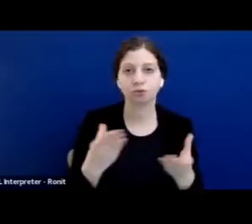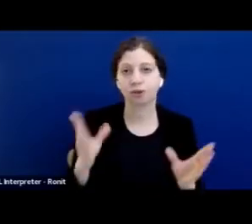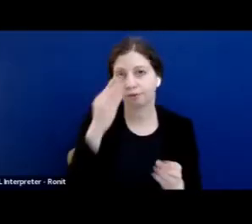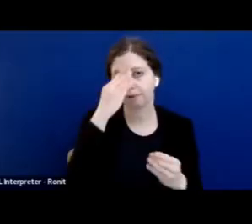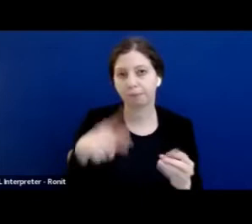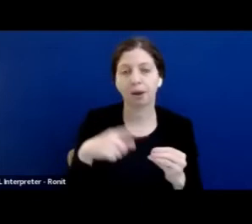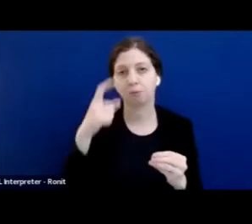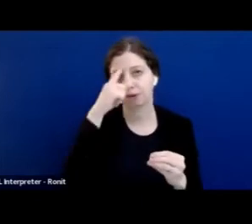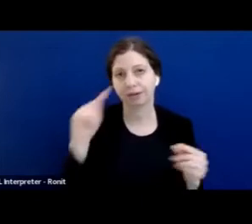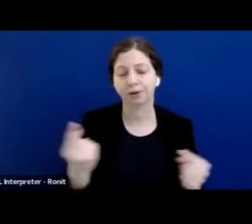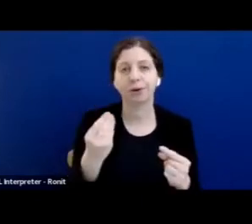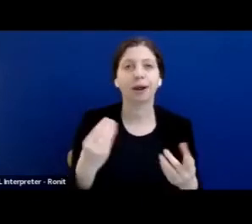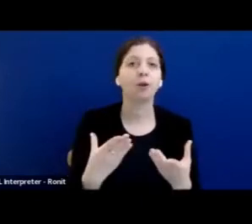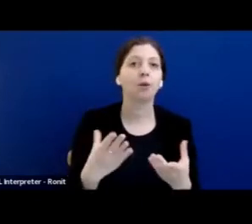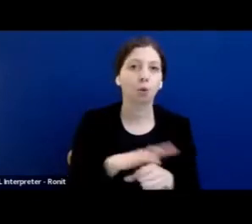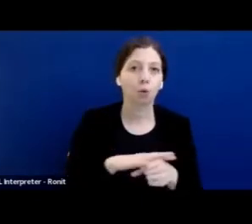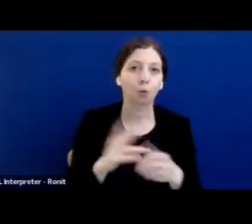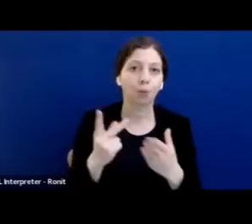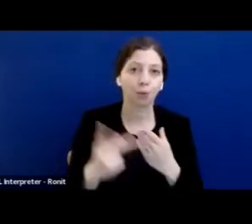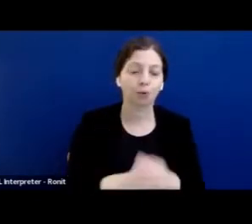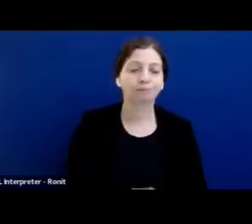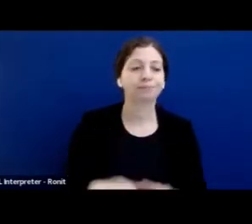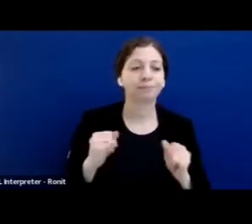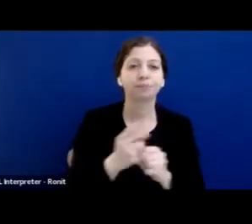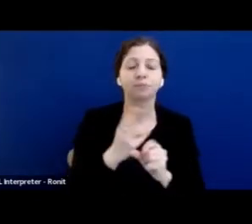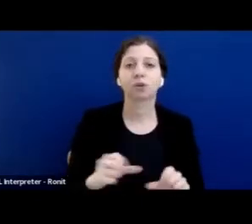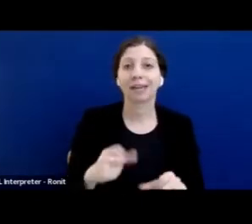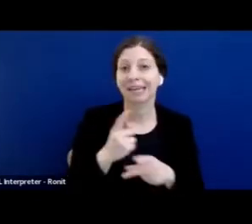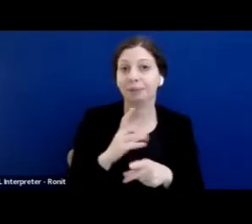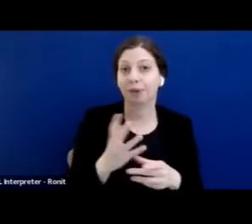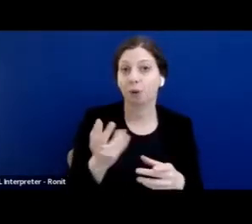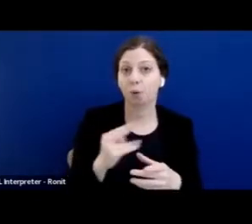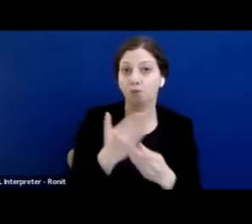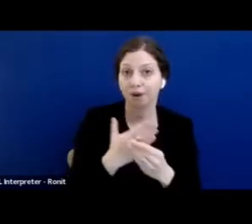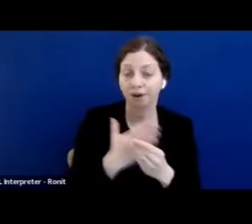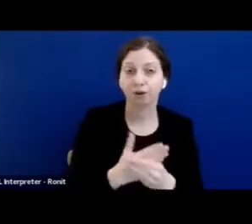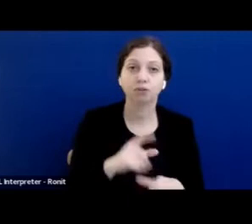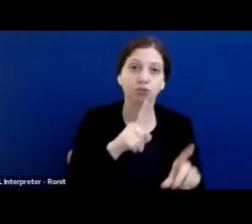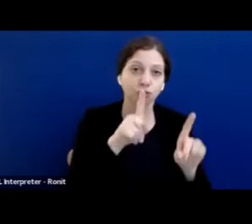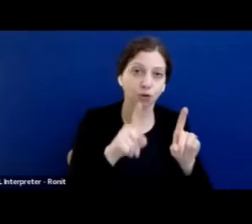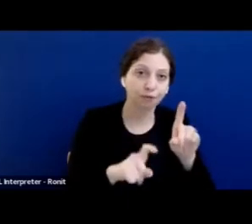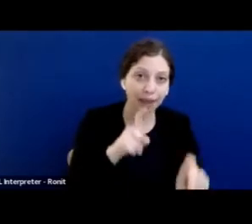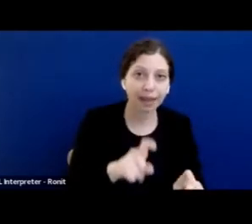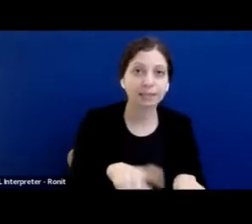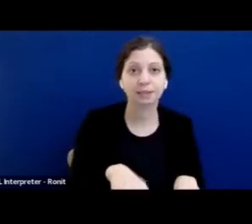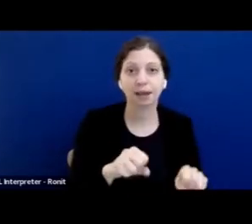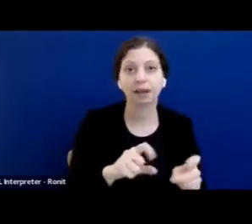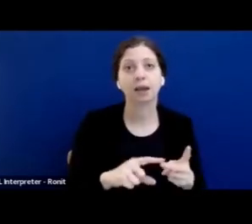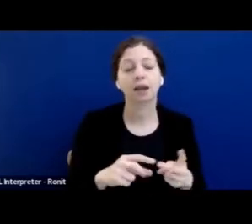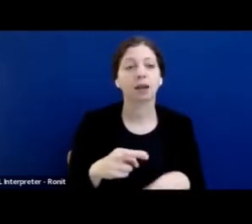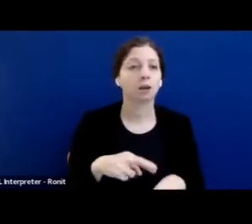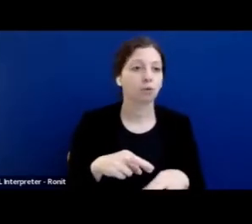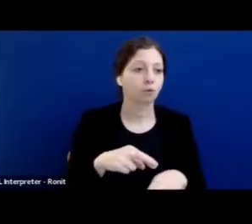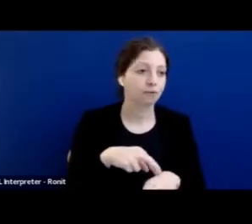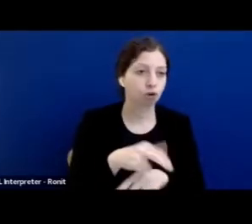programs. The individual user will be able to keep their own record of surveys they've taken, resources they've checked, and self-referrals that